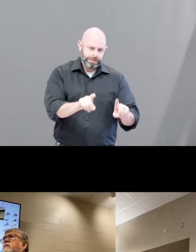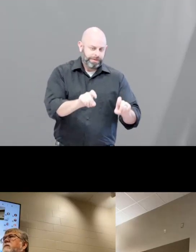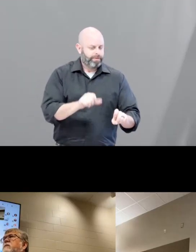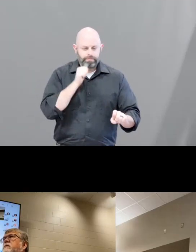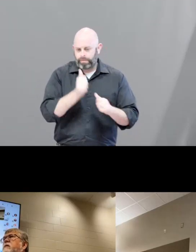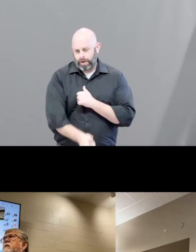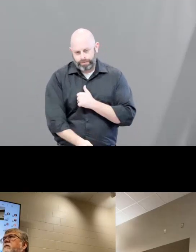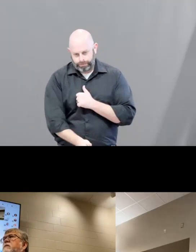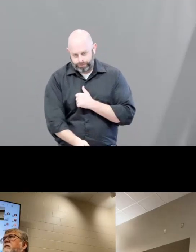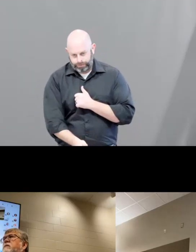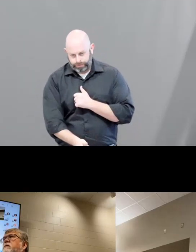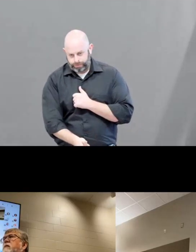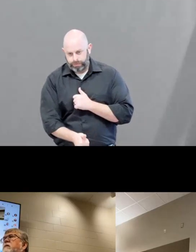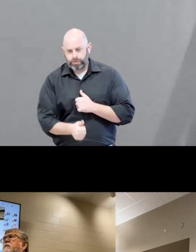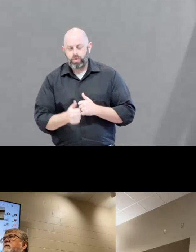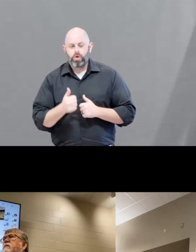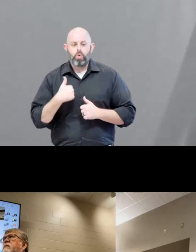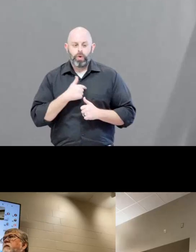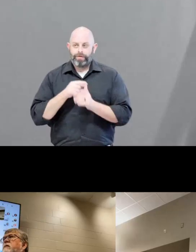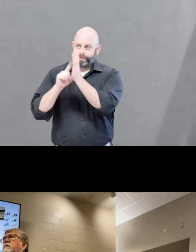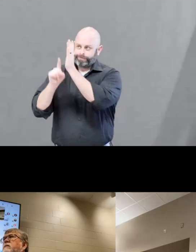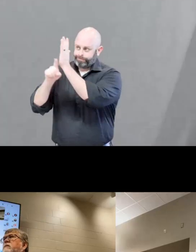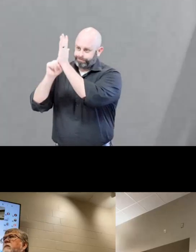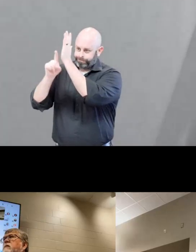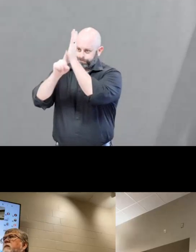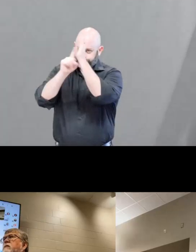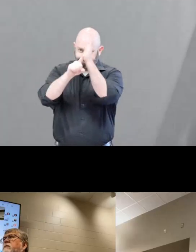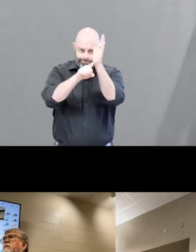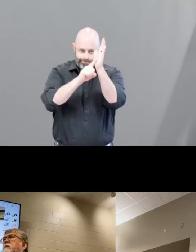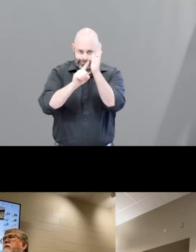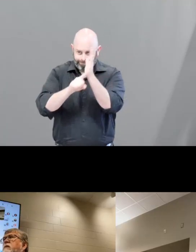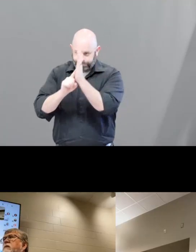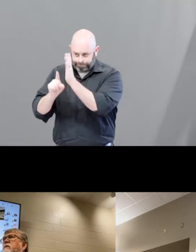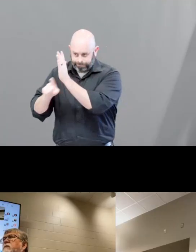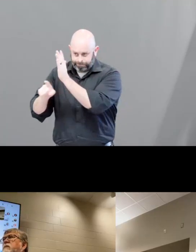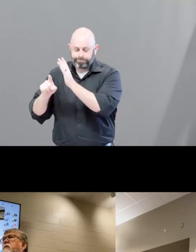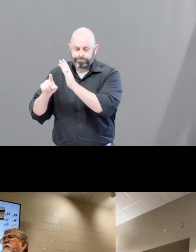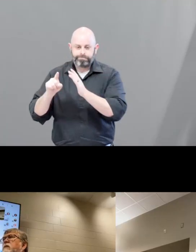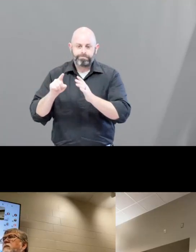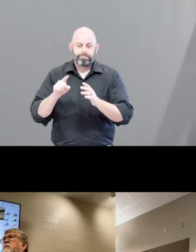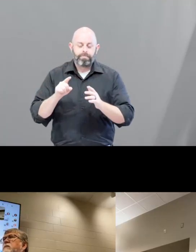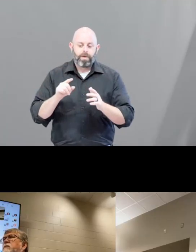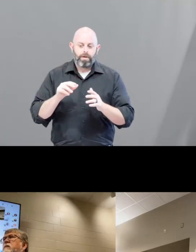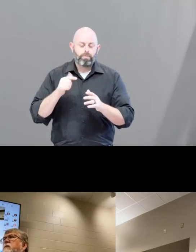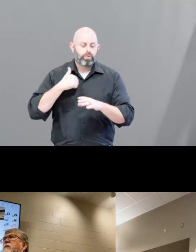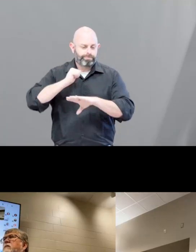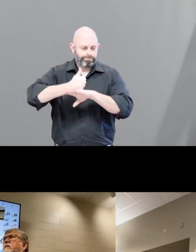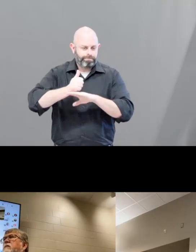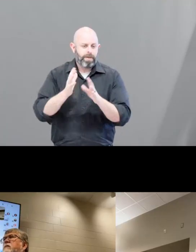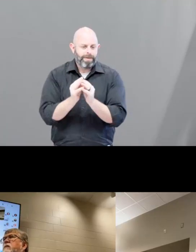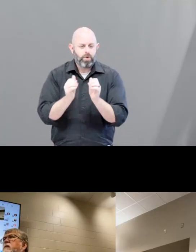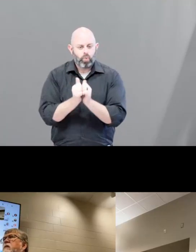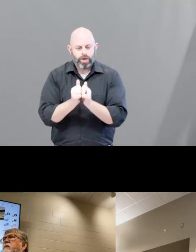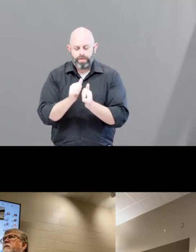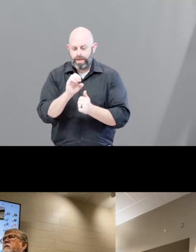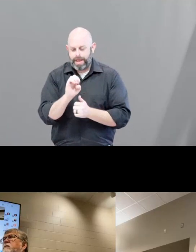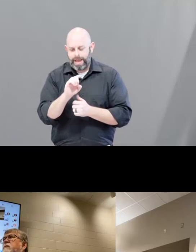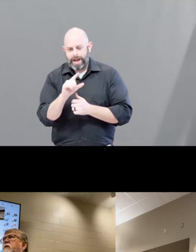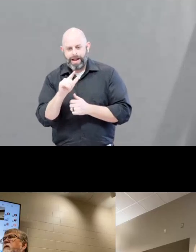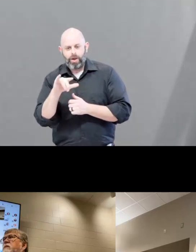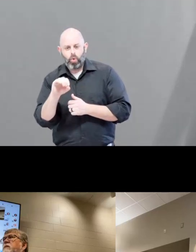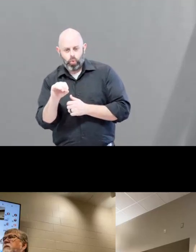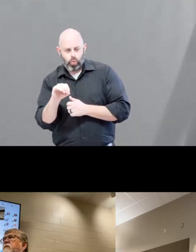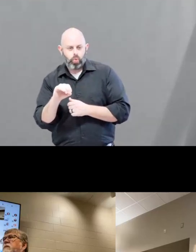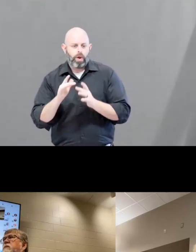so we've done some research, and we've had some meetings with Edleo